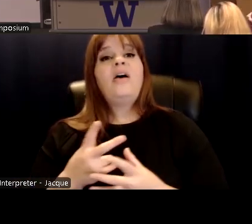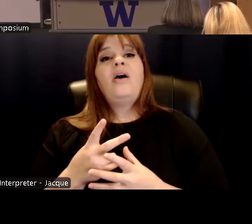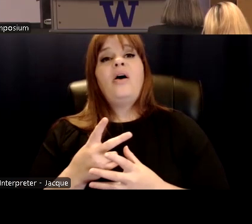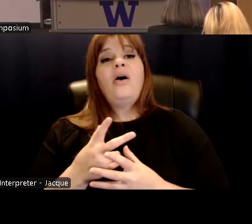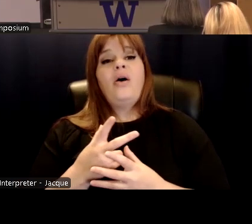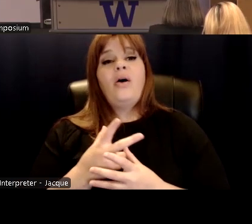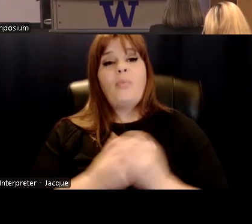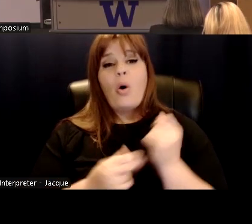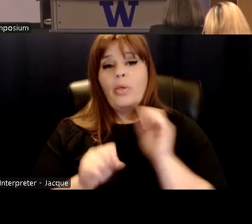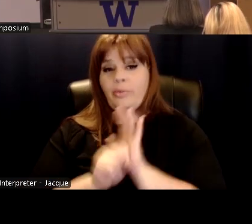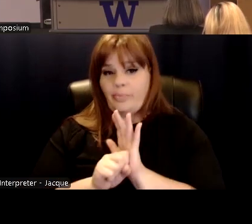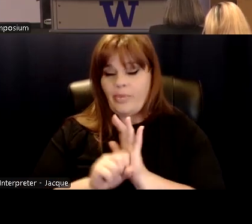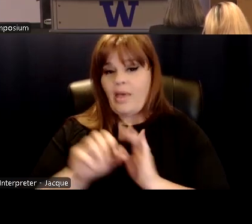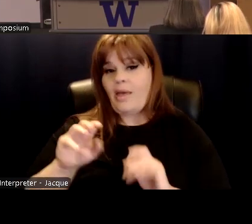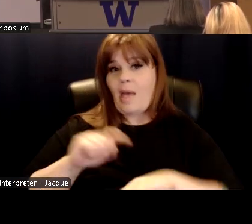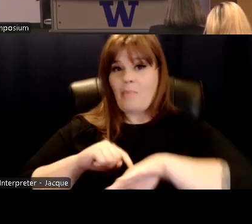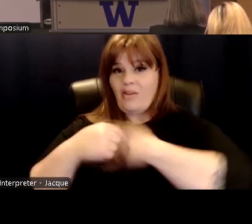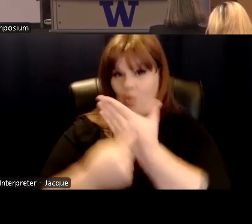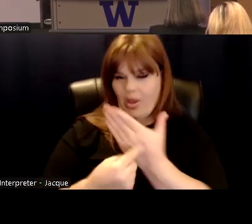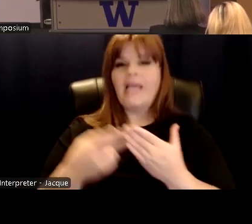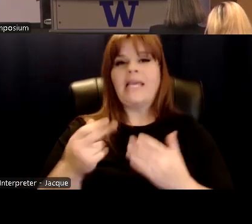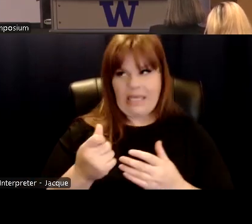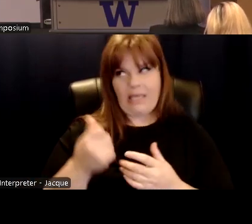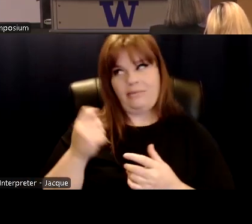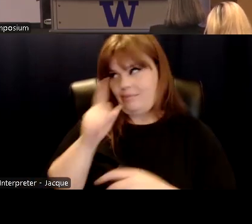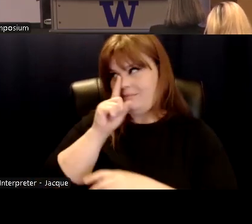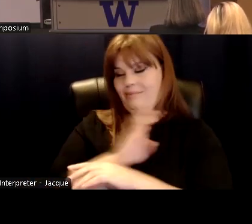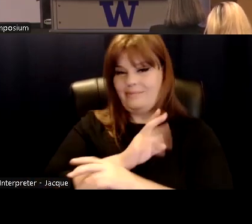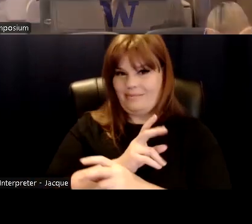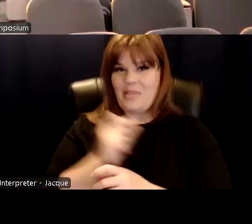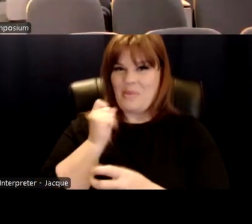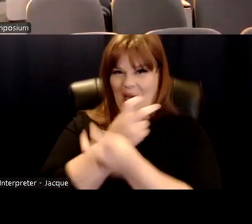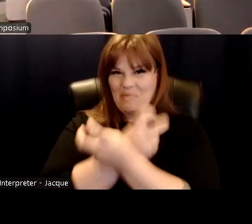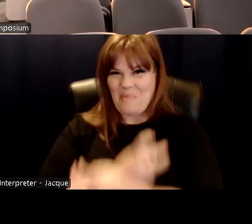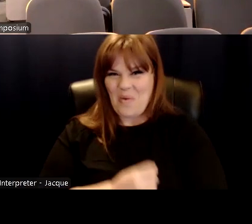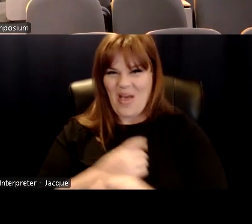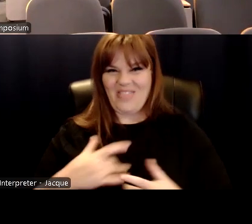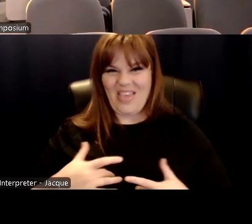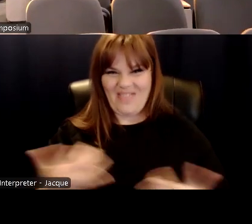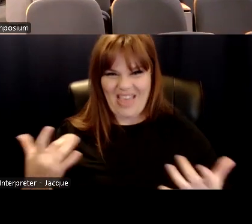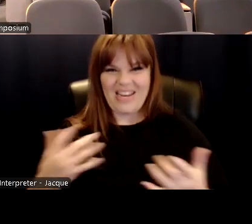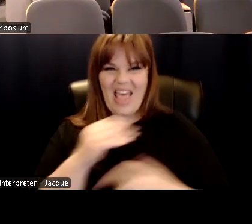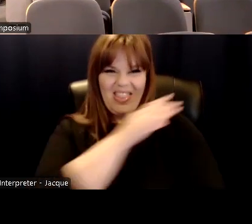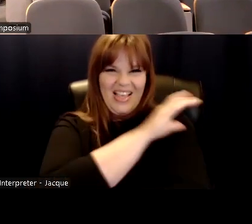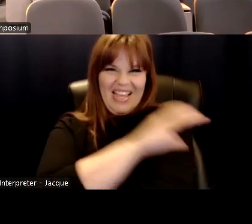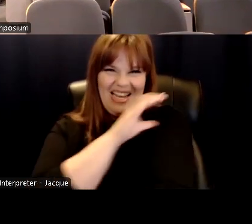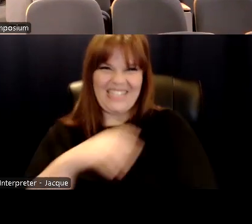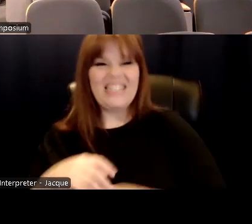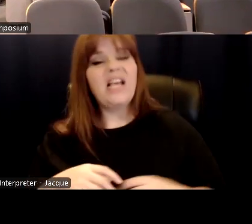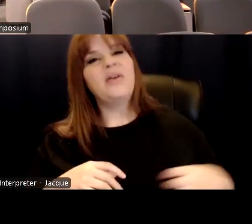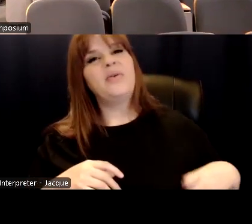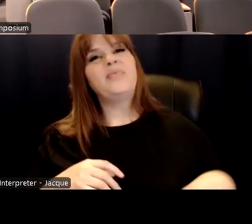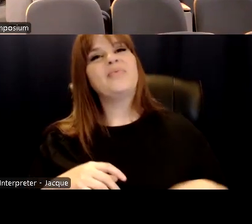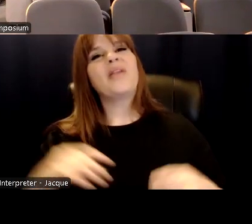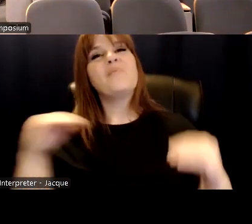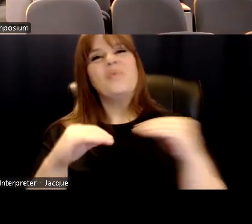and metaphorically, he's the backbone of this event. He's the backbone of the clinic. Putting together an